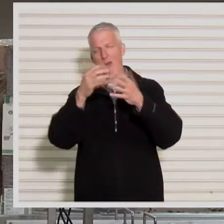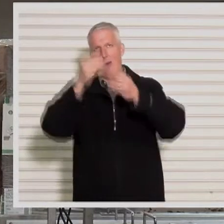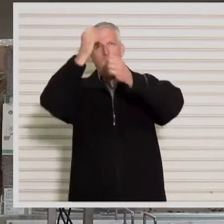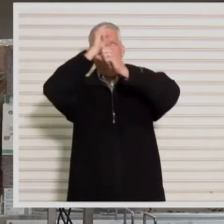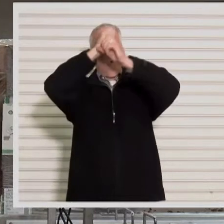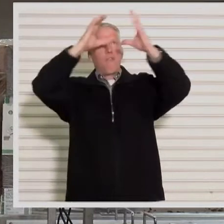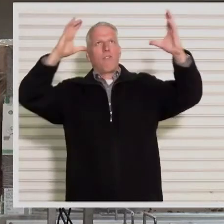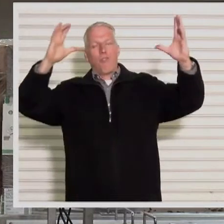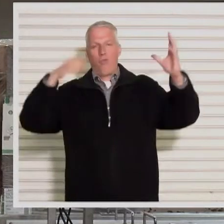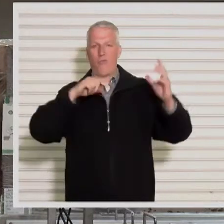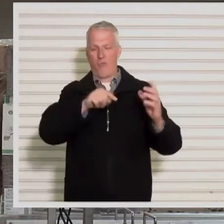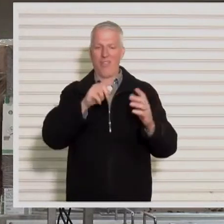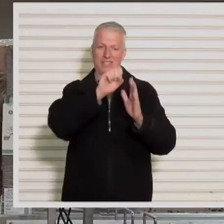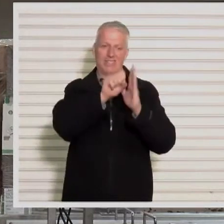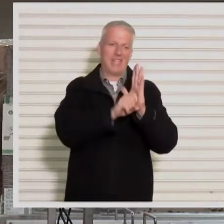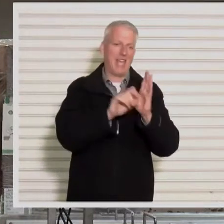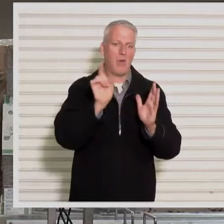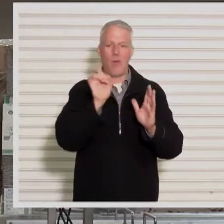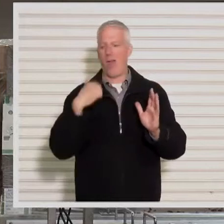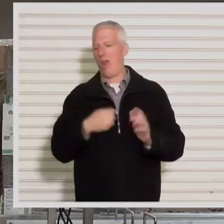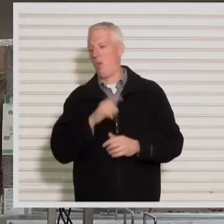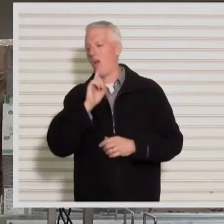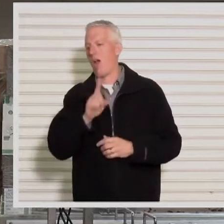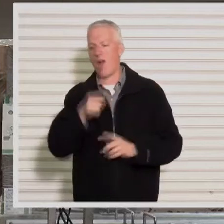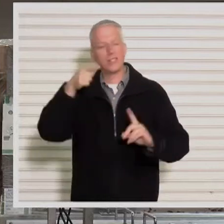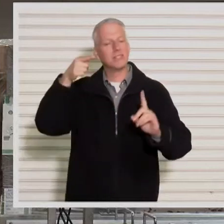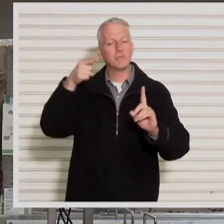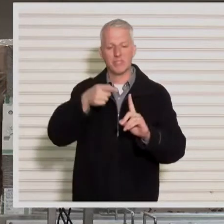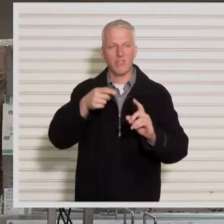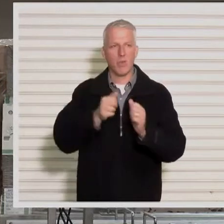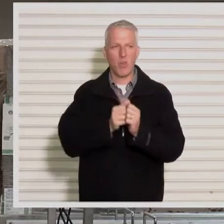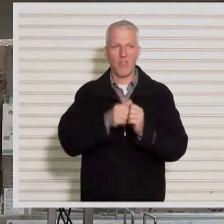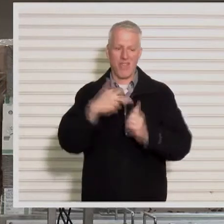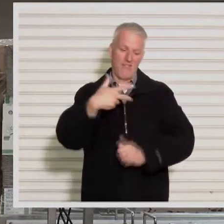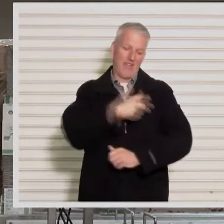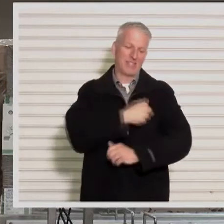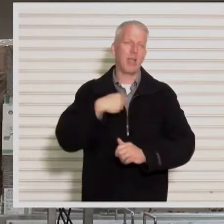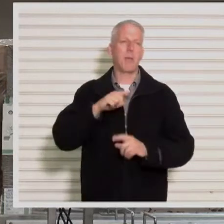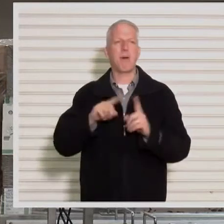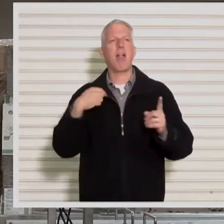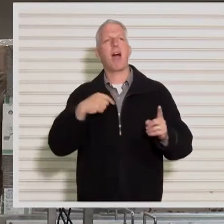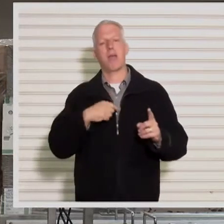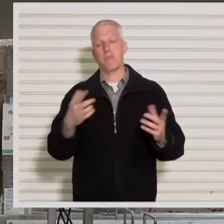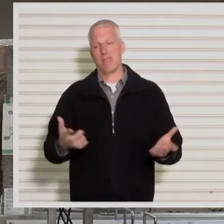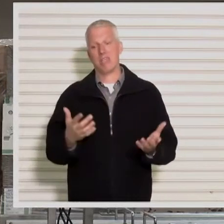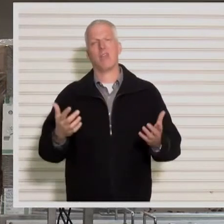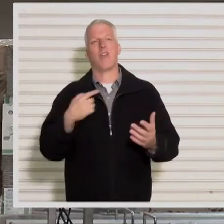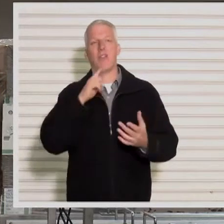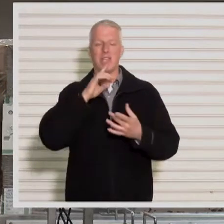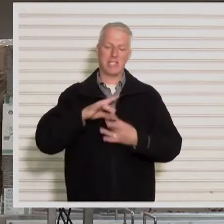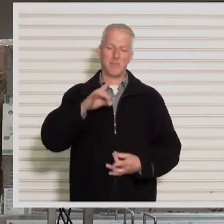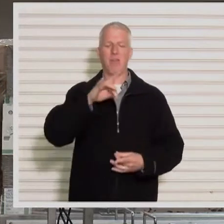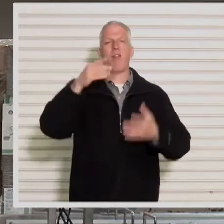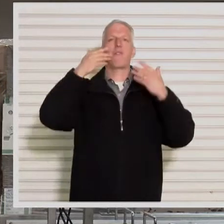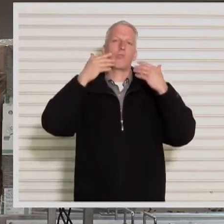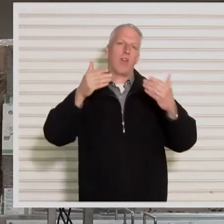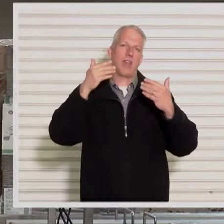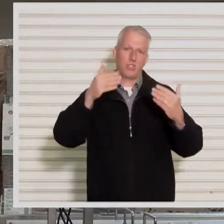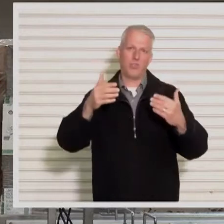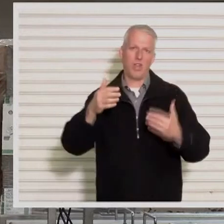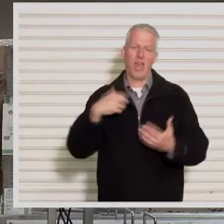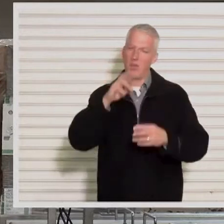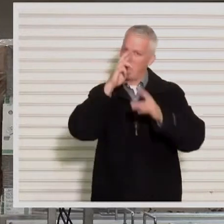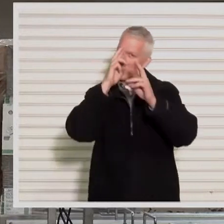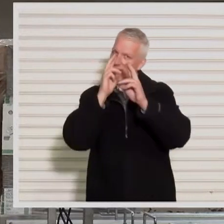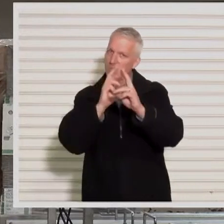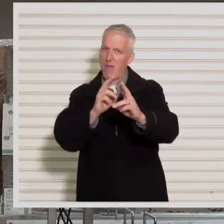is as it relates to this pandemic and where we are specifically as it relates to the vaccines. But I'm here really in the spirit of gratitude, respect,